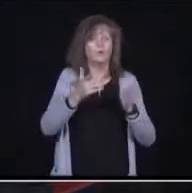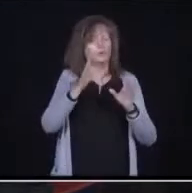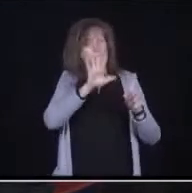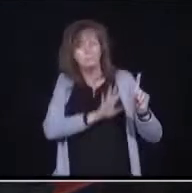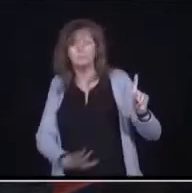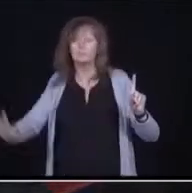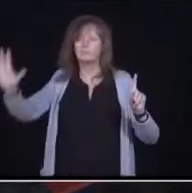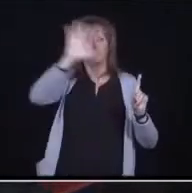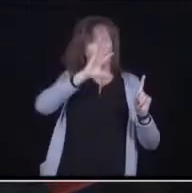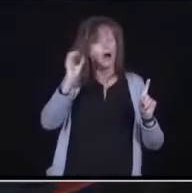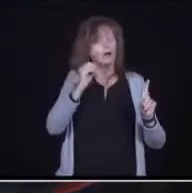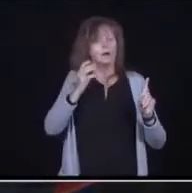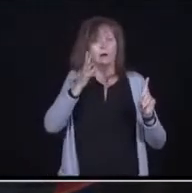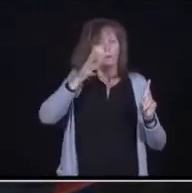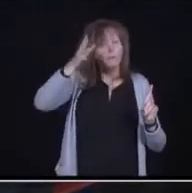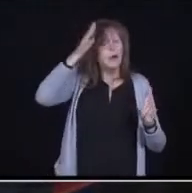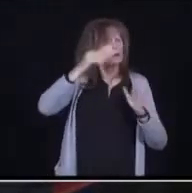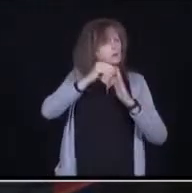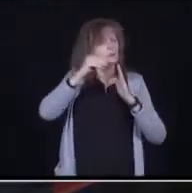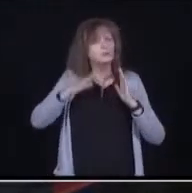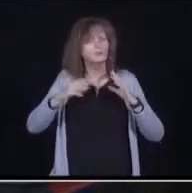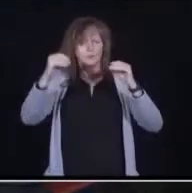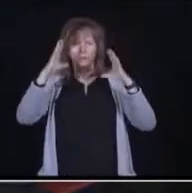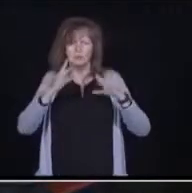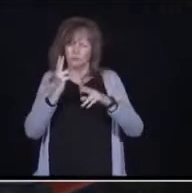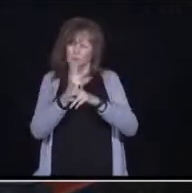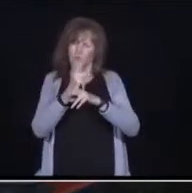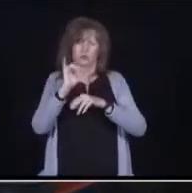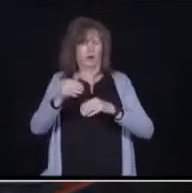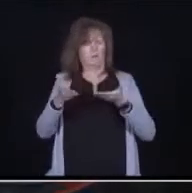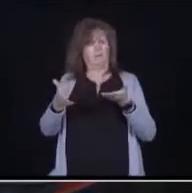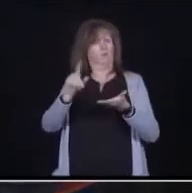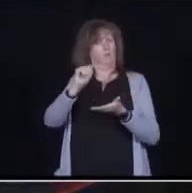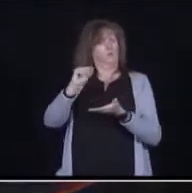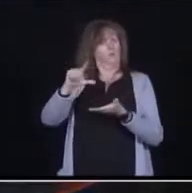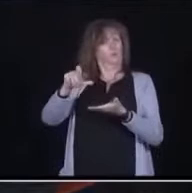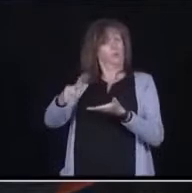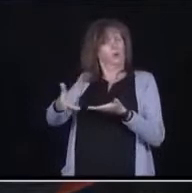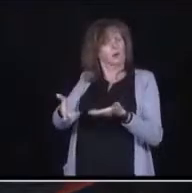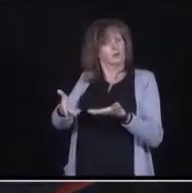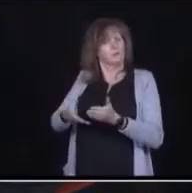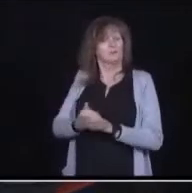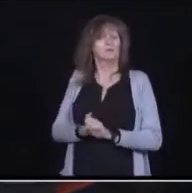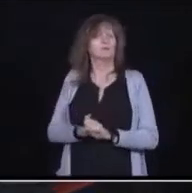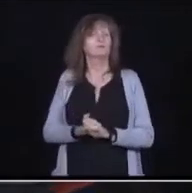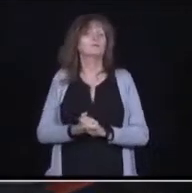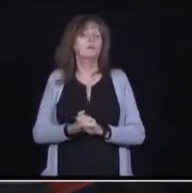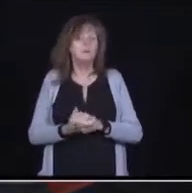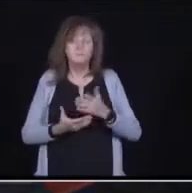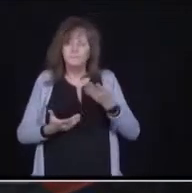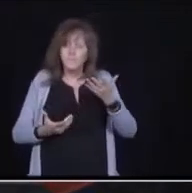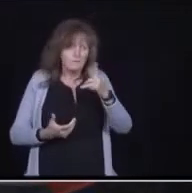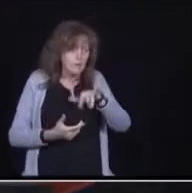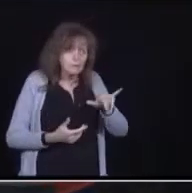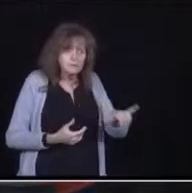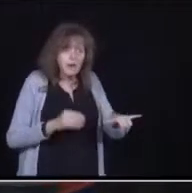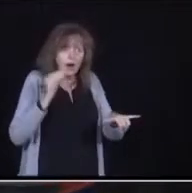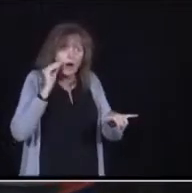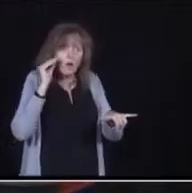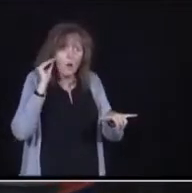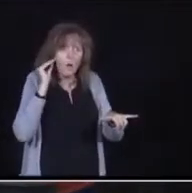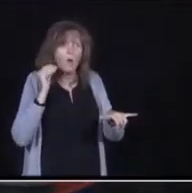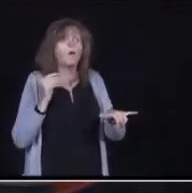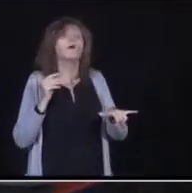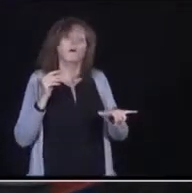and teachers to take advantage of this tool. As everyone stayed home and did their part to help flatten the curve and slow the spread